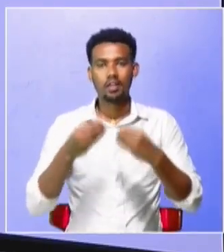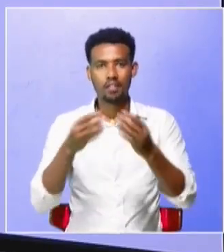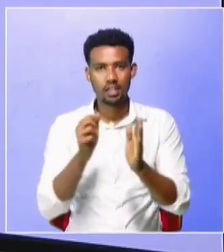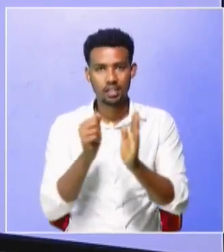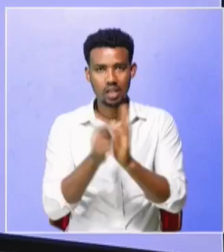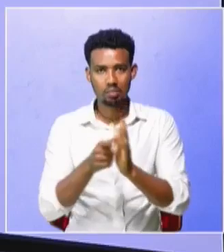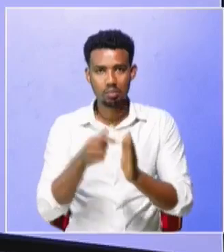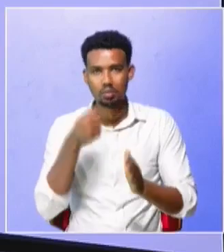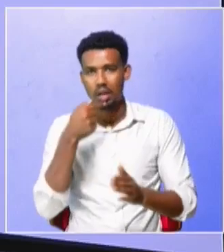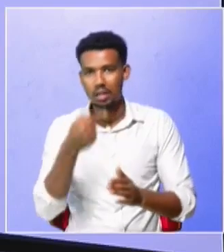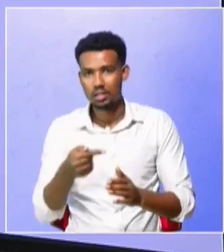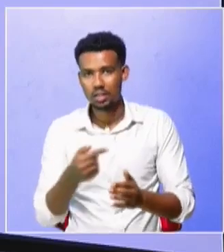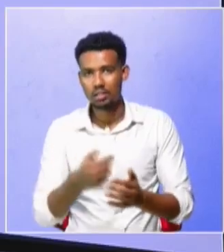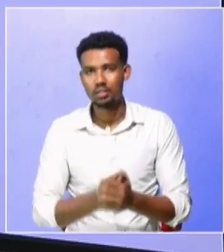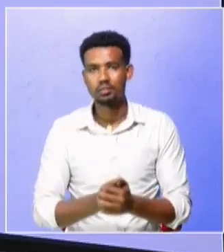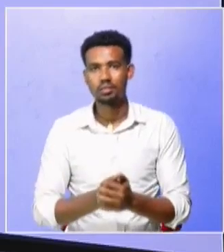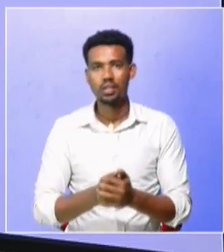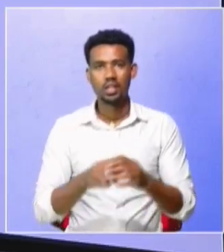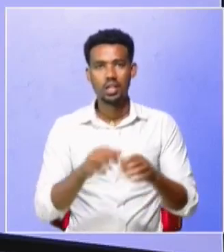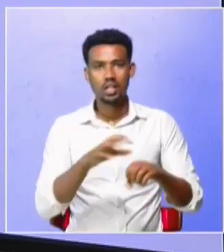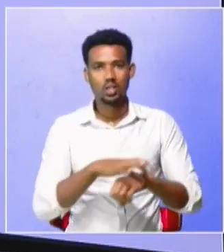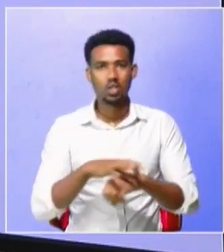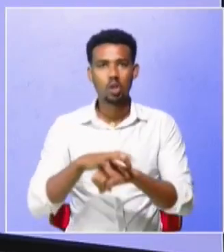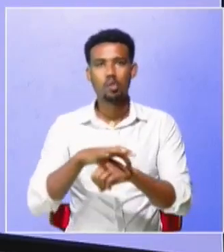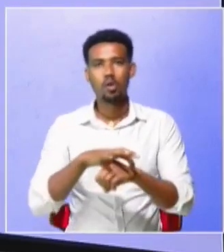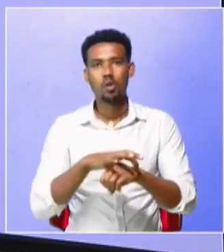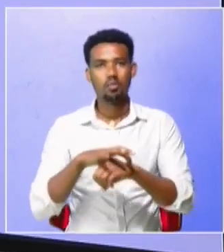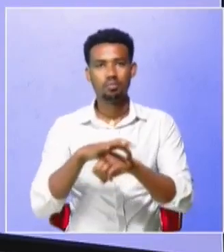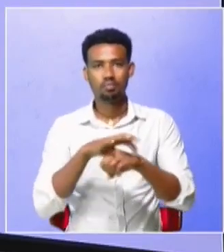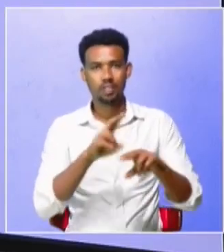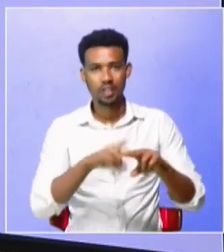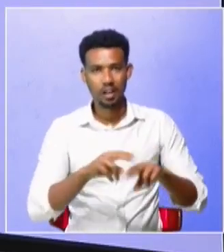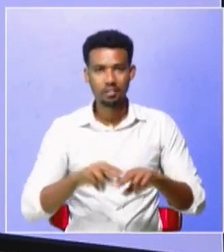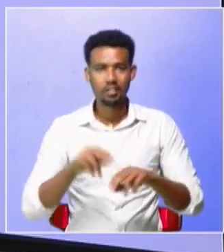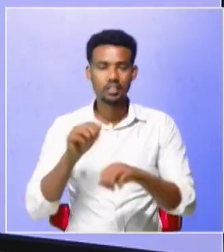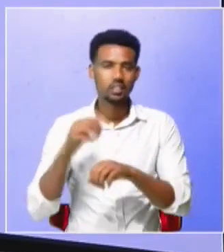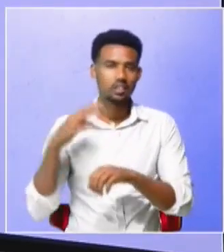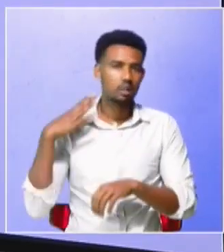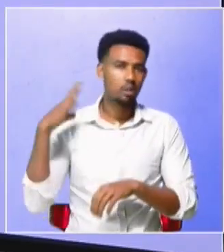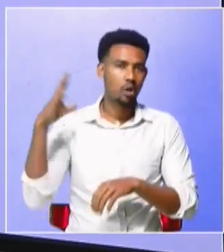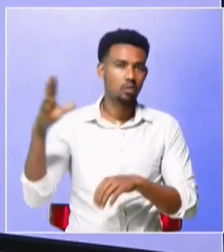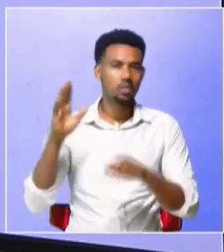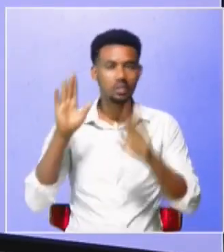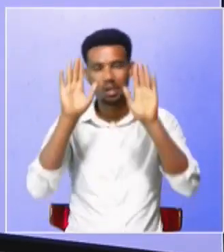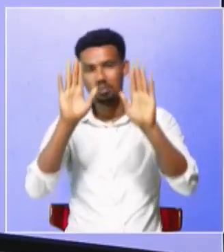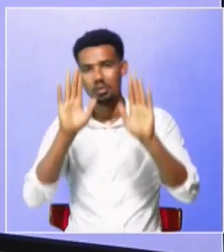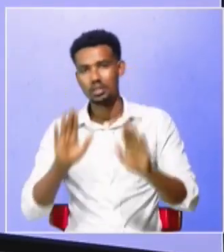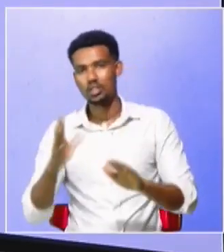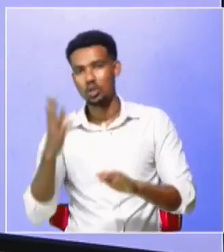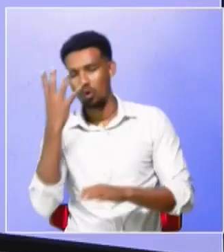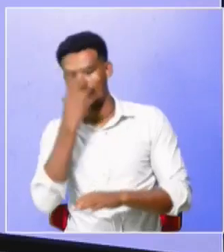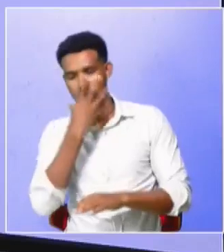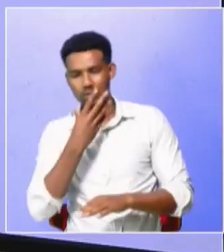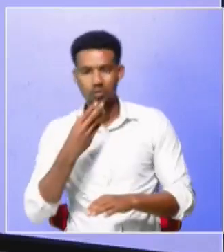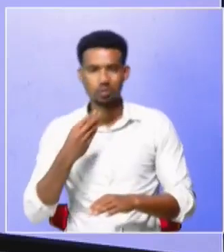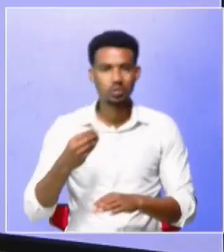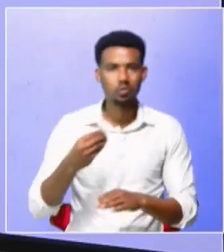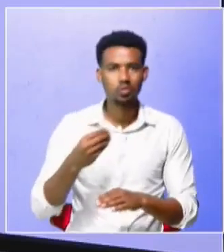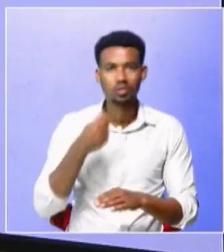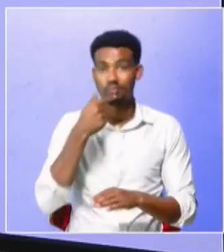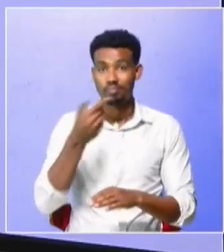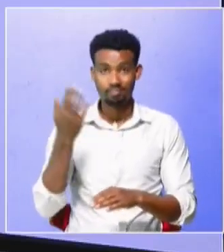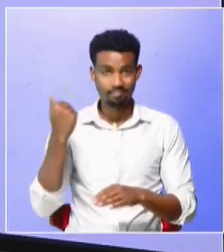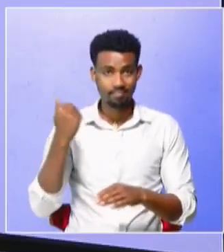by saying the topography of this mountain is amazing or beautiful or breathtaking. So